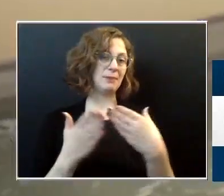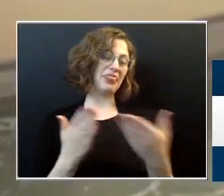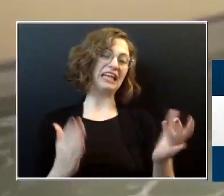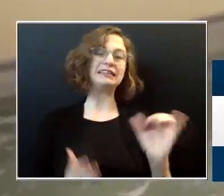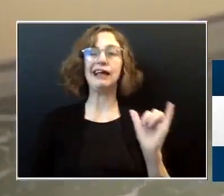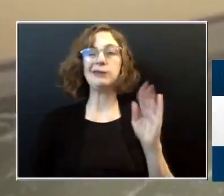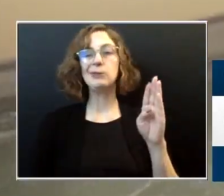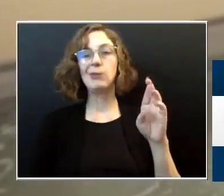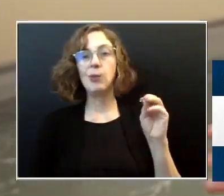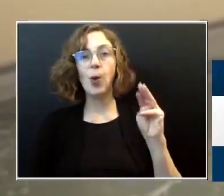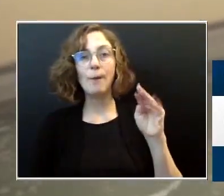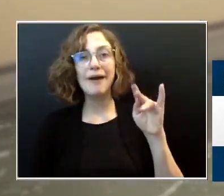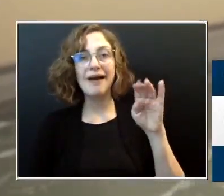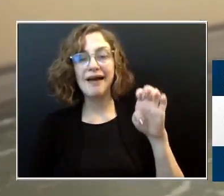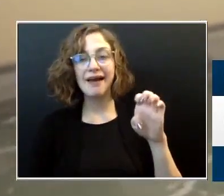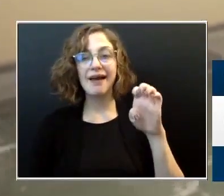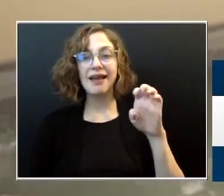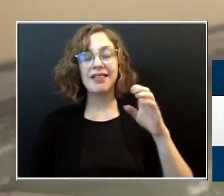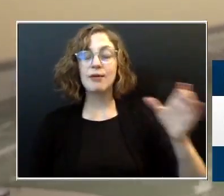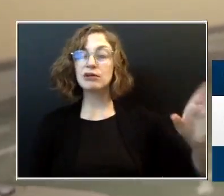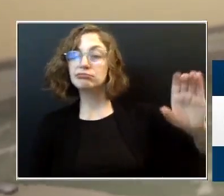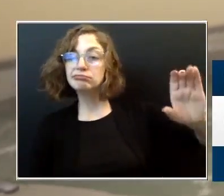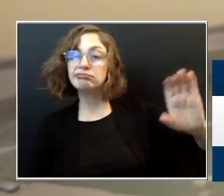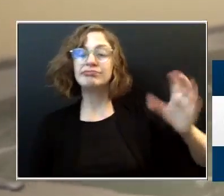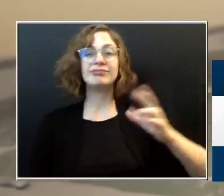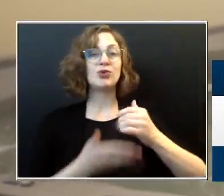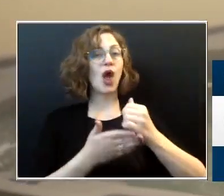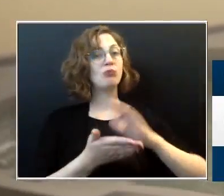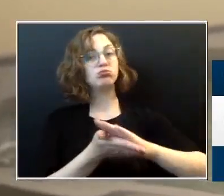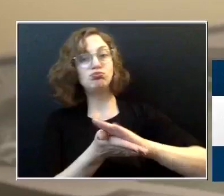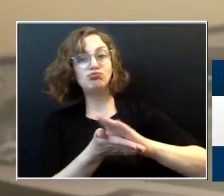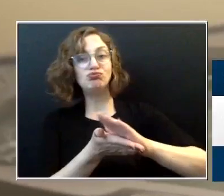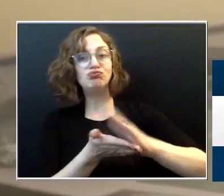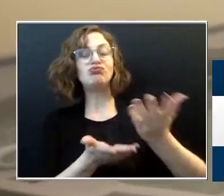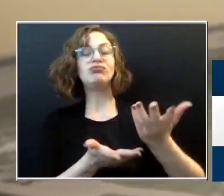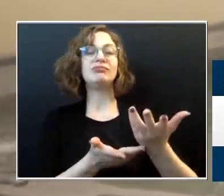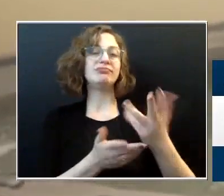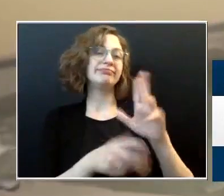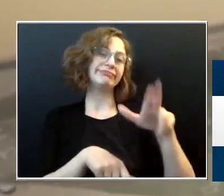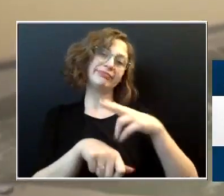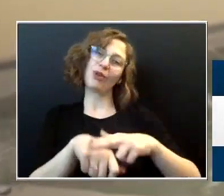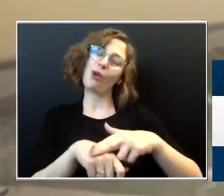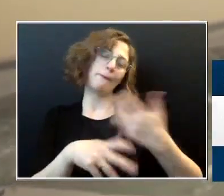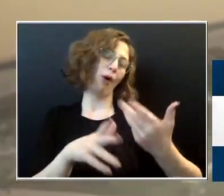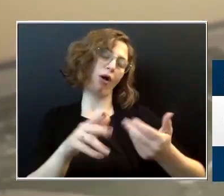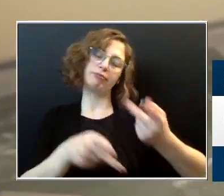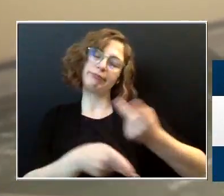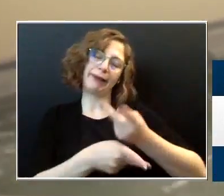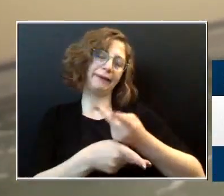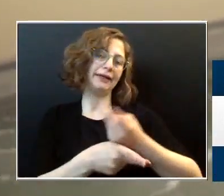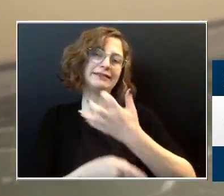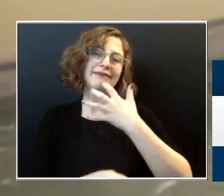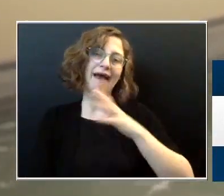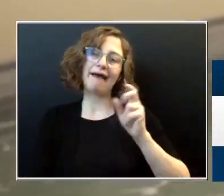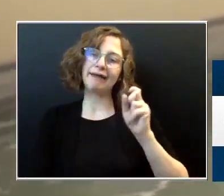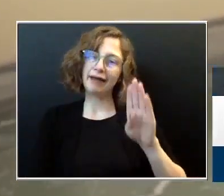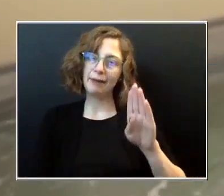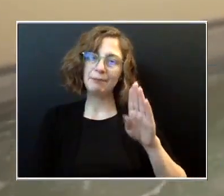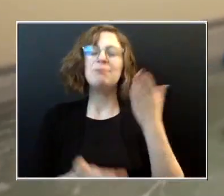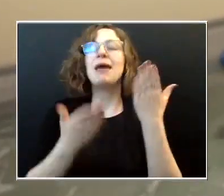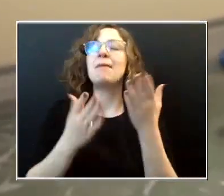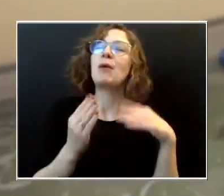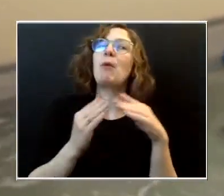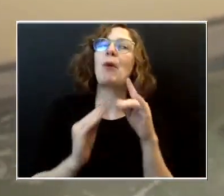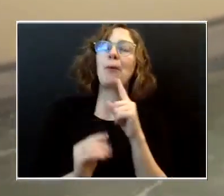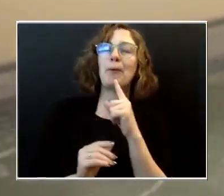sanitation. It's just normal maintenance of a hot tub that you would have at your house. Probably a little bit more intensive than